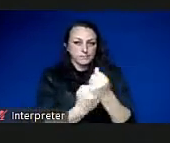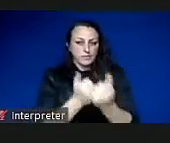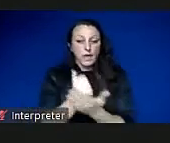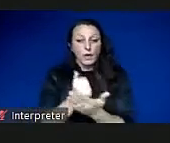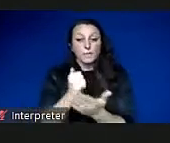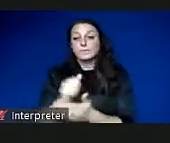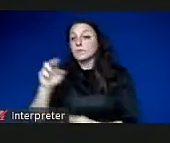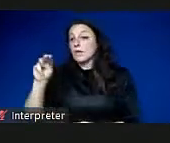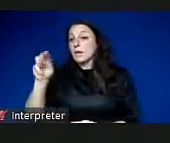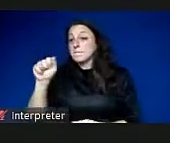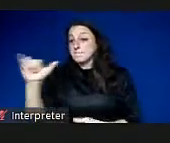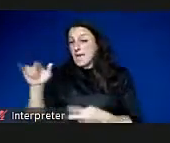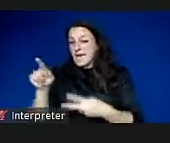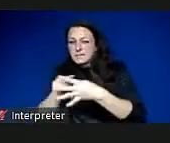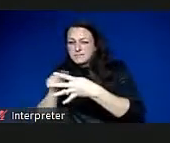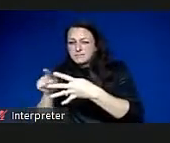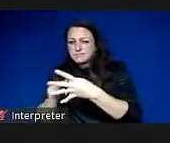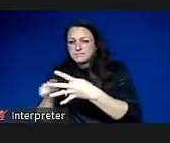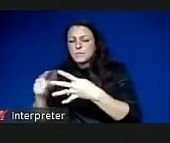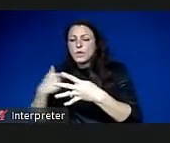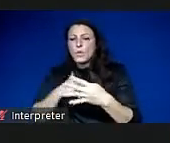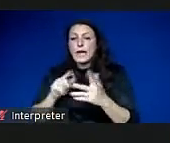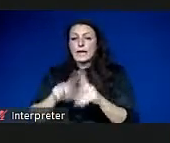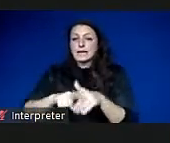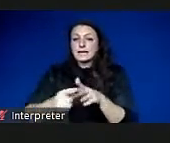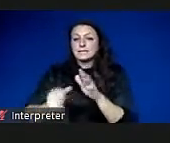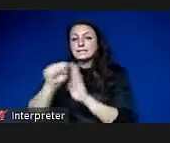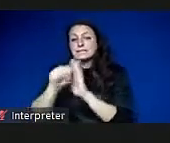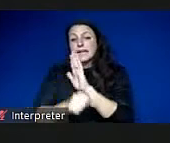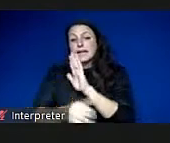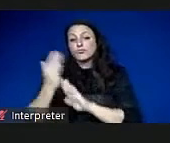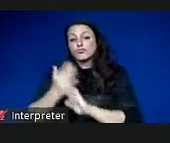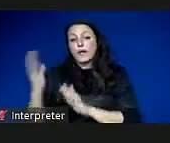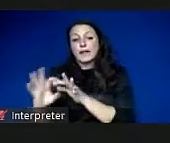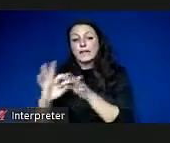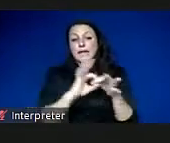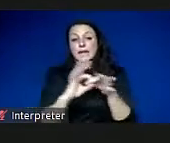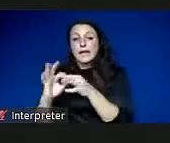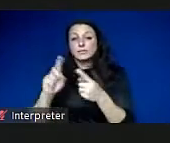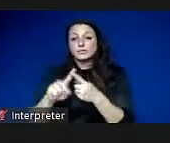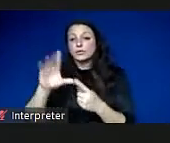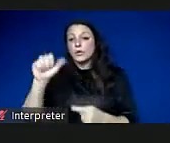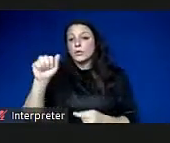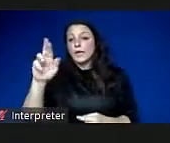actually launched a state-run Connect to Care job site. This is